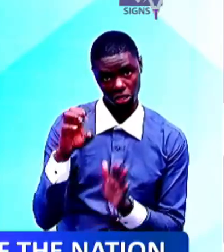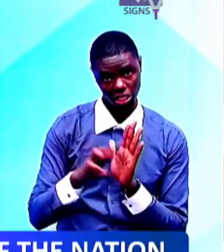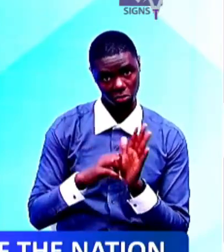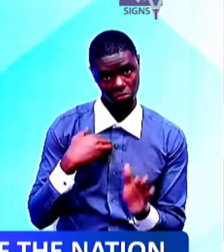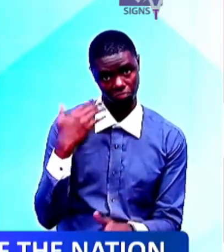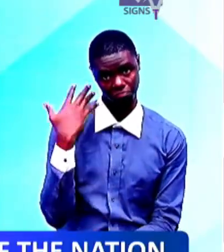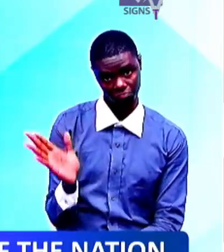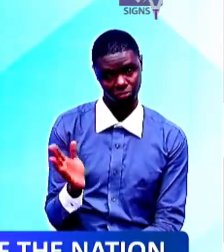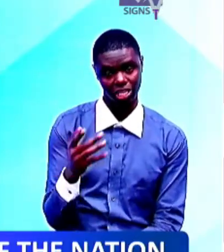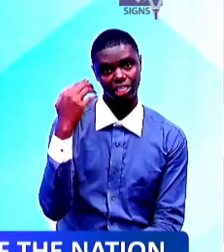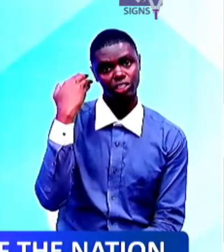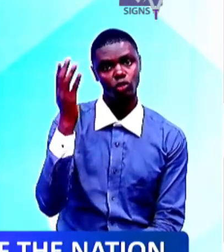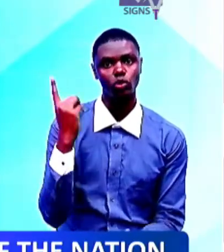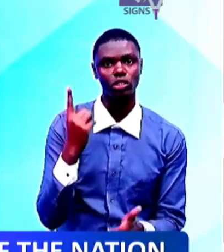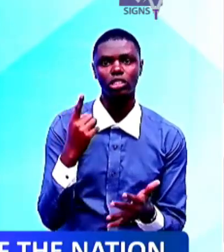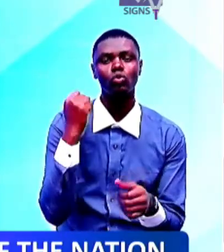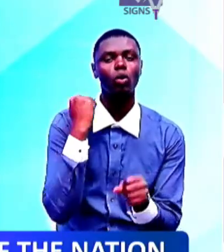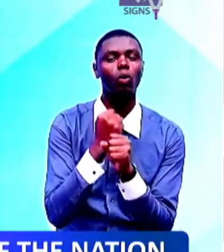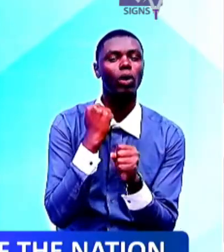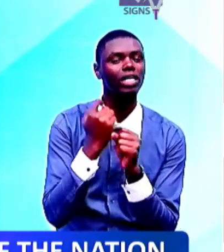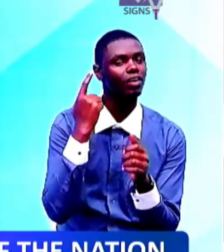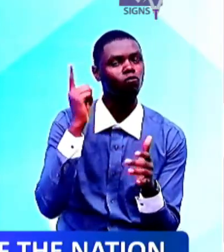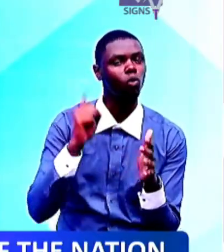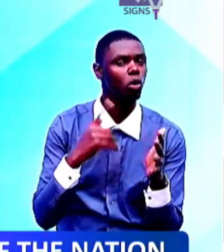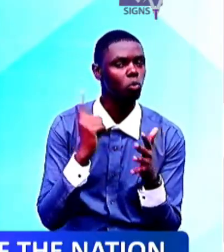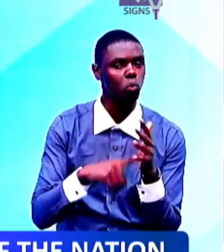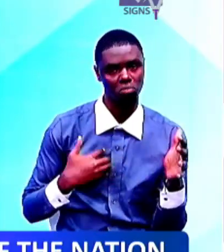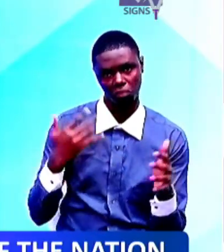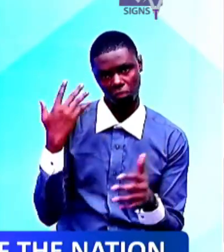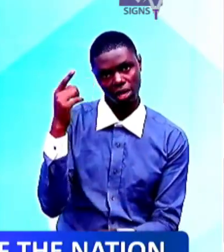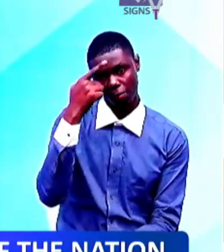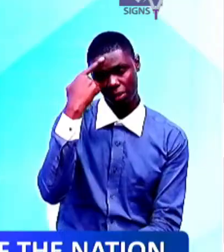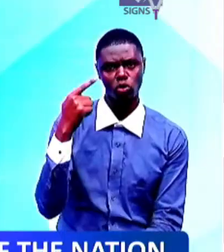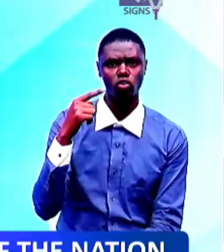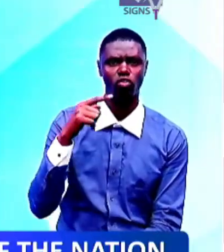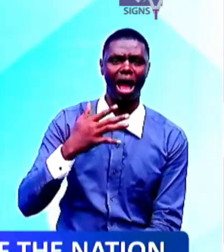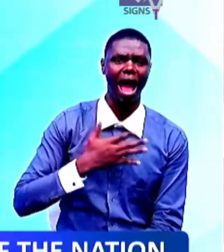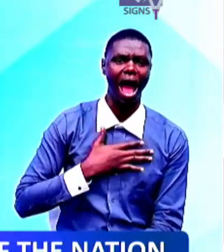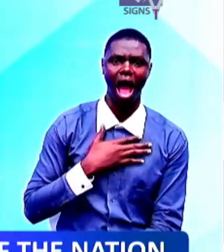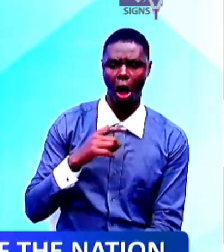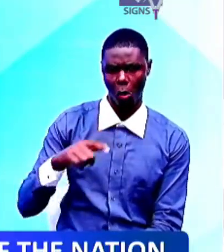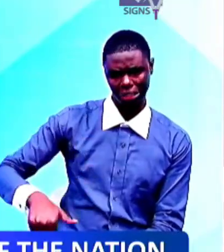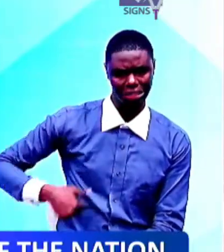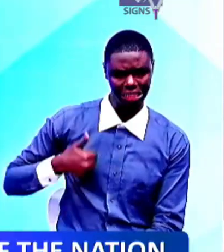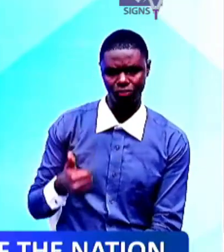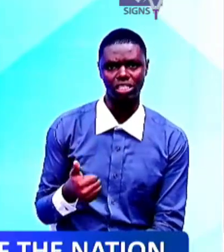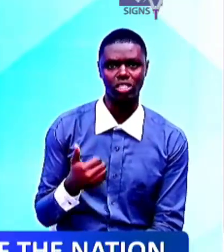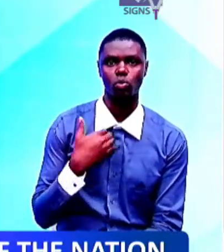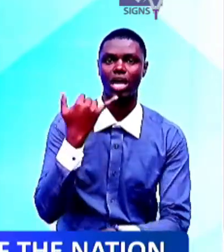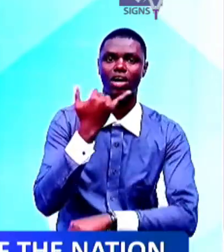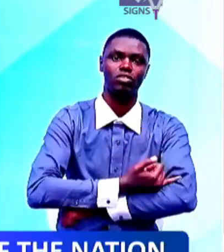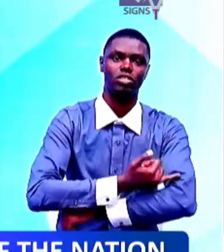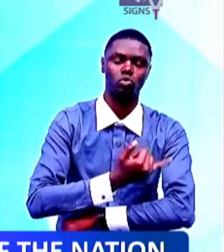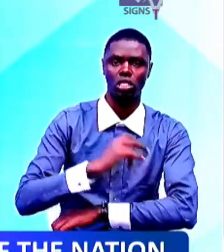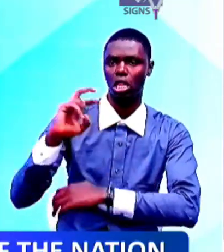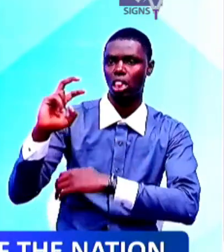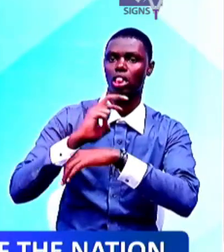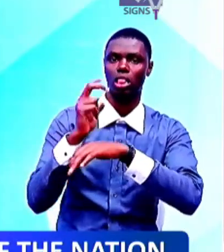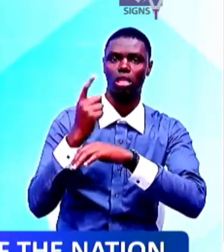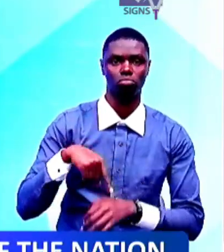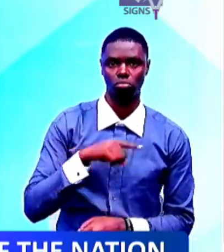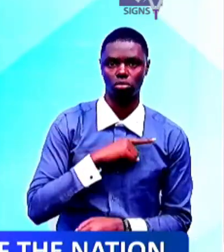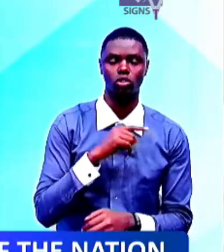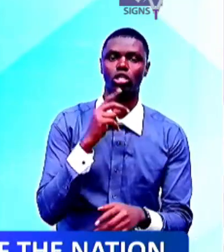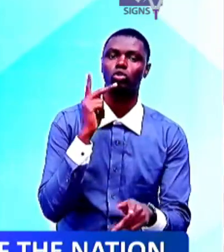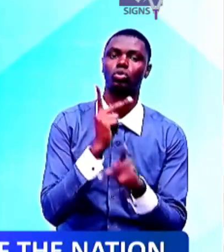don't know what you're doing it for what. But because of our selfishness, that is why we have institutions to watch over us, to put us to